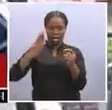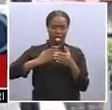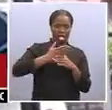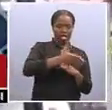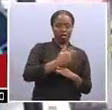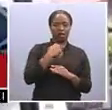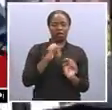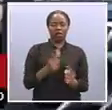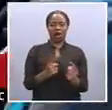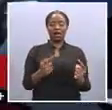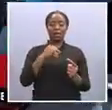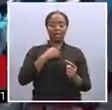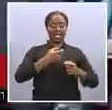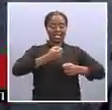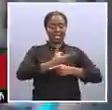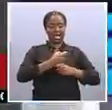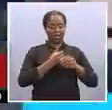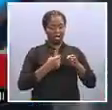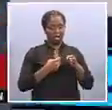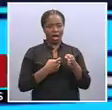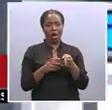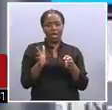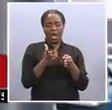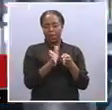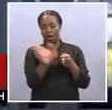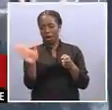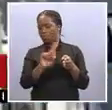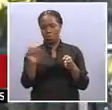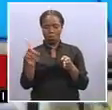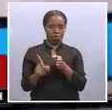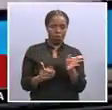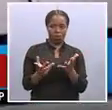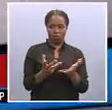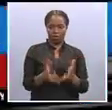dispute about routes. Our reporter Sipamandla Goge was at the scene.